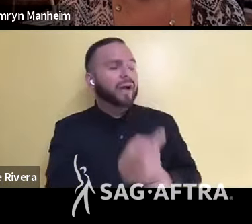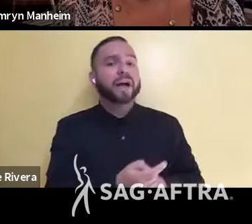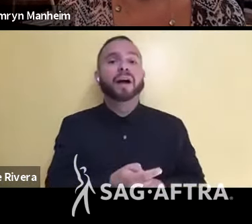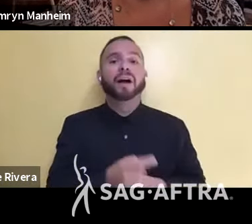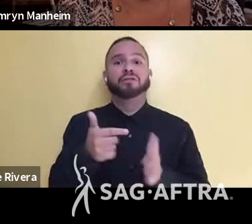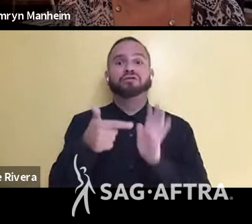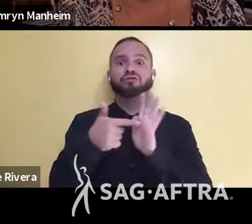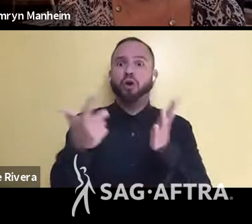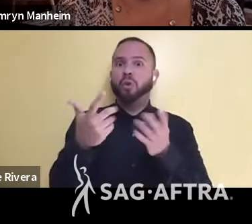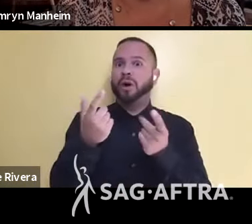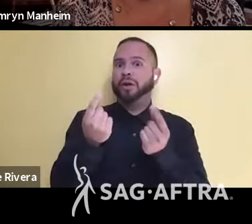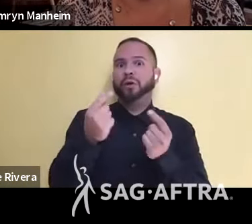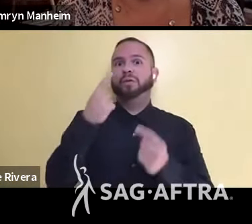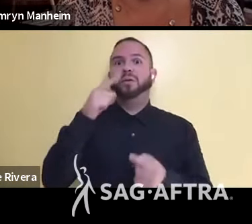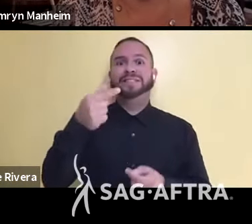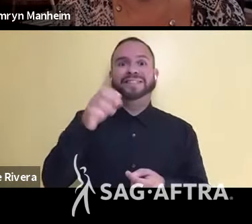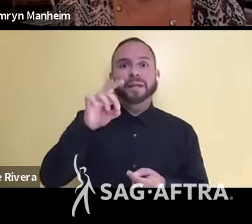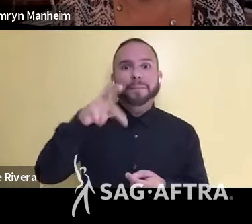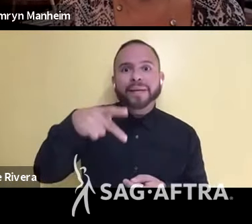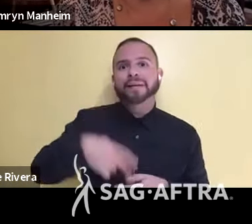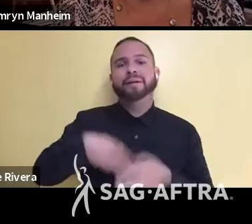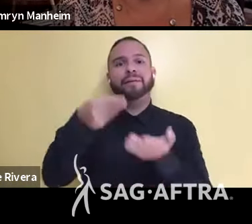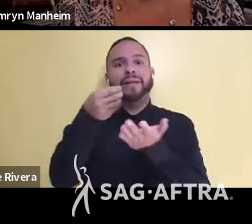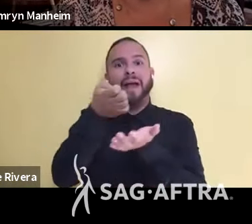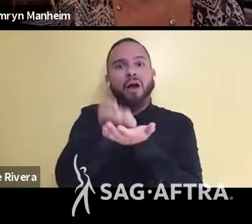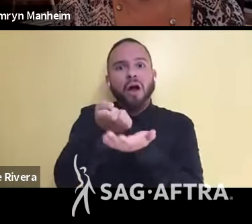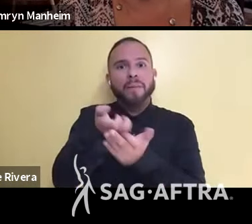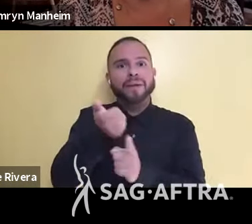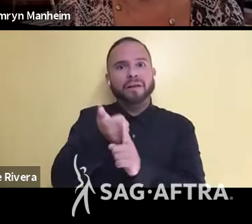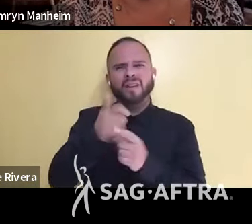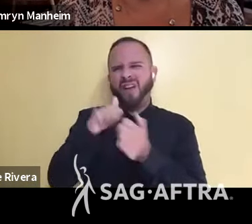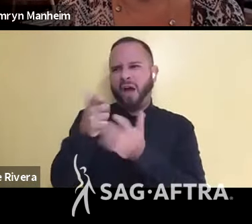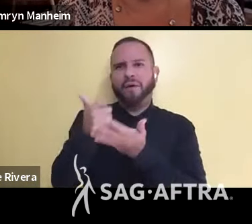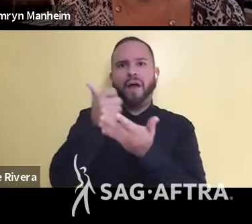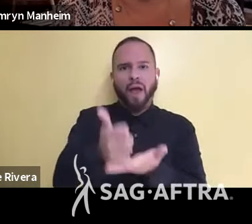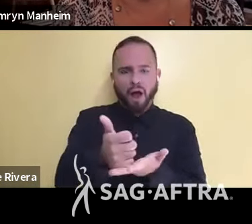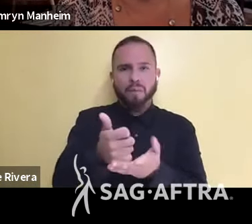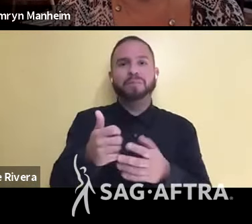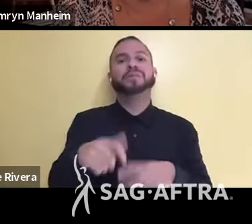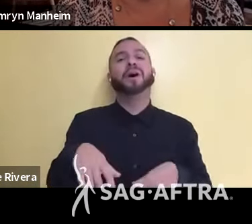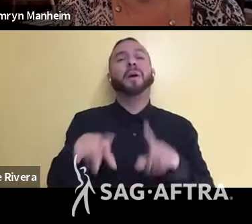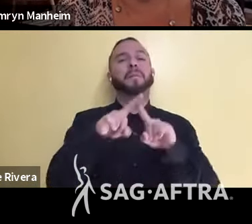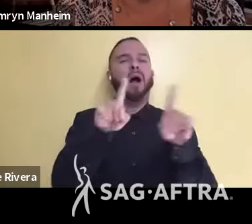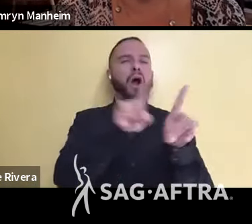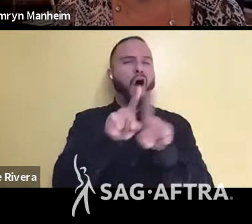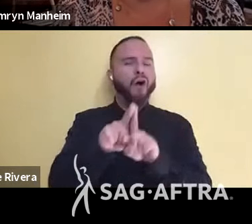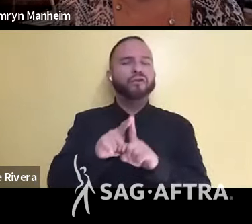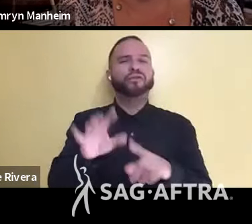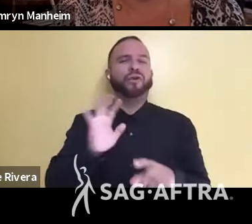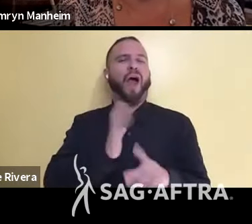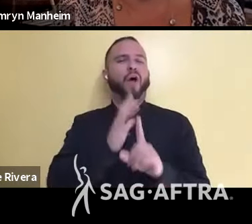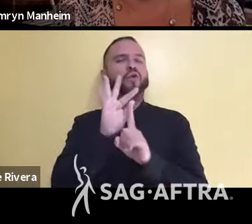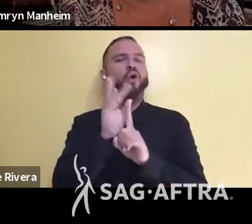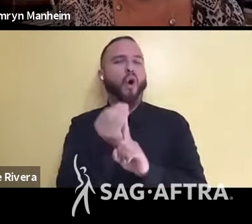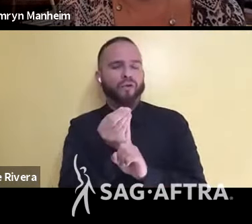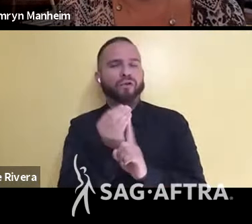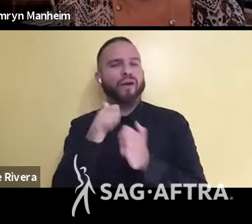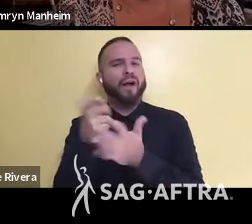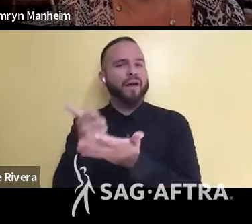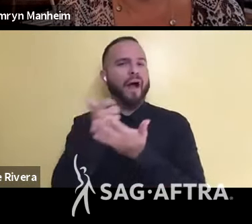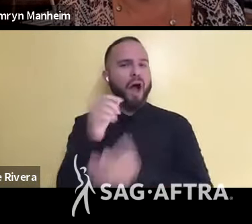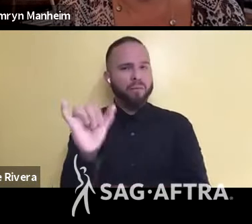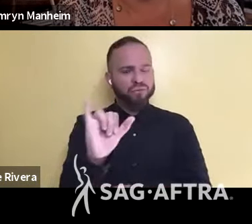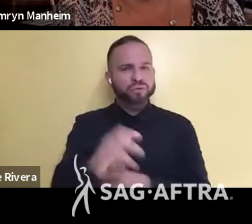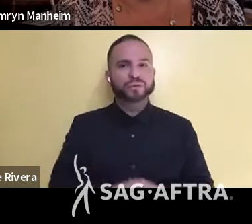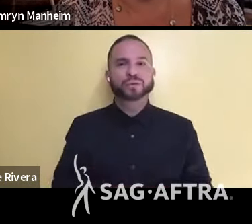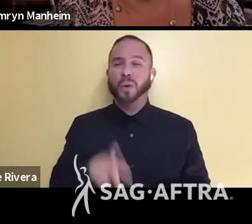the US GDP, but actually our contributions to the heritage and culture of our country. So one of the hallmarks of